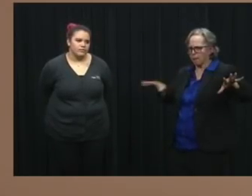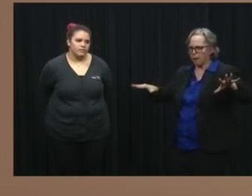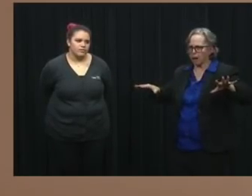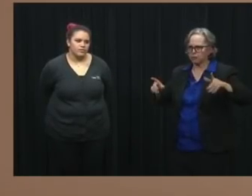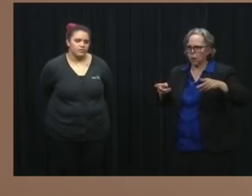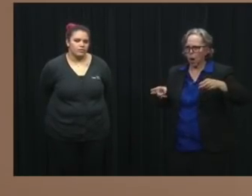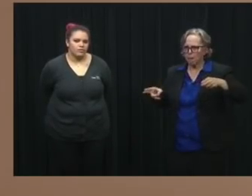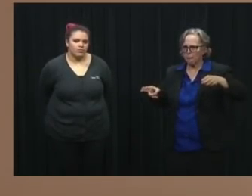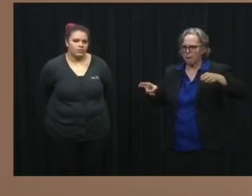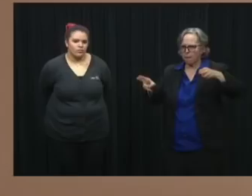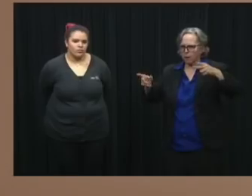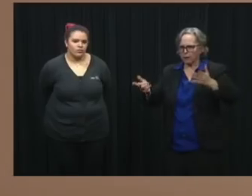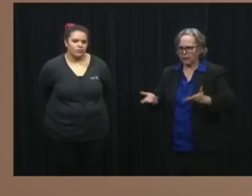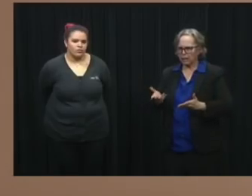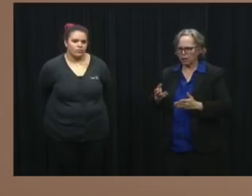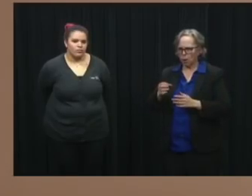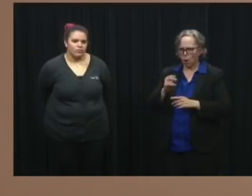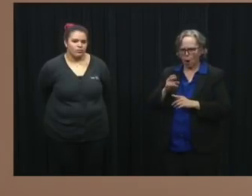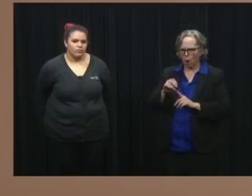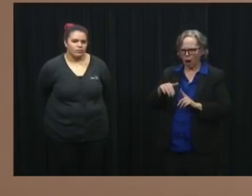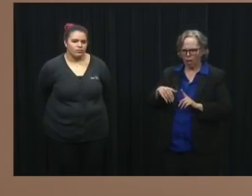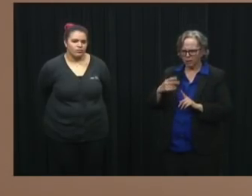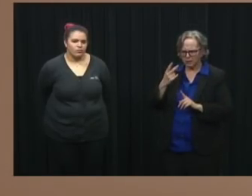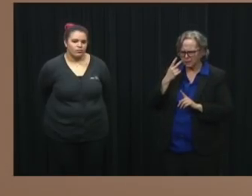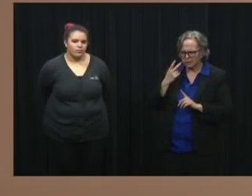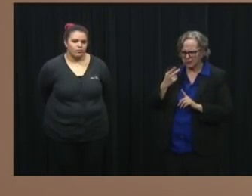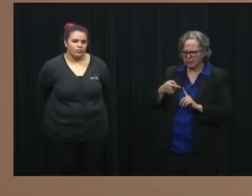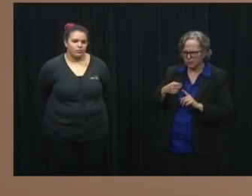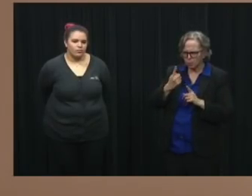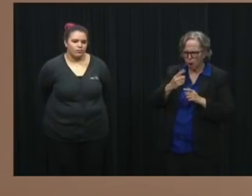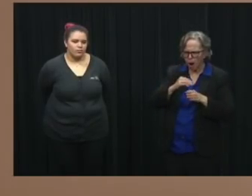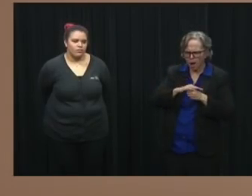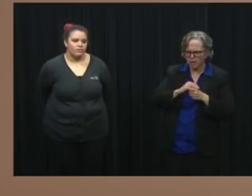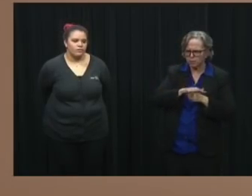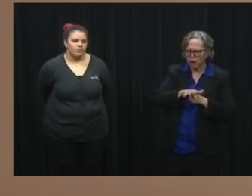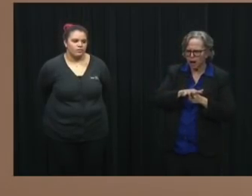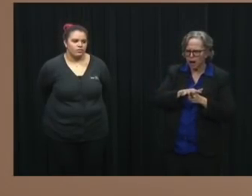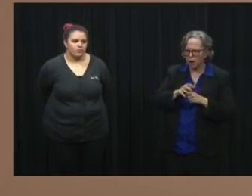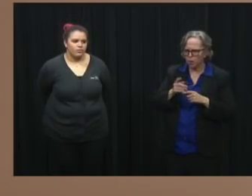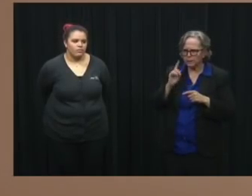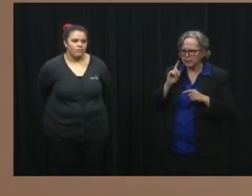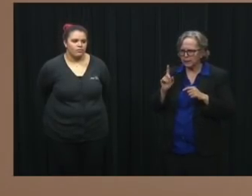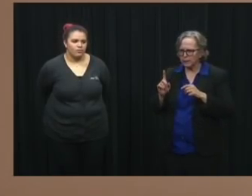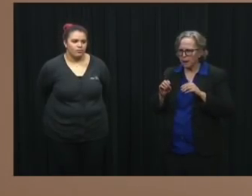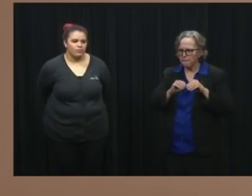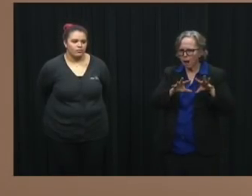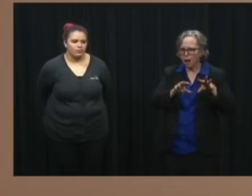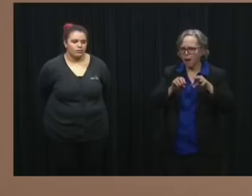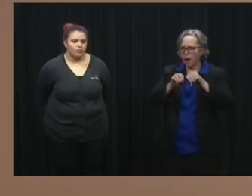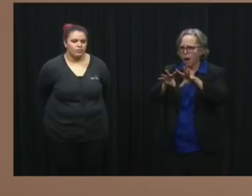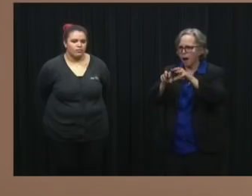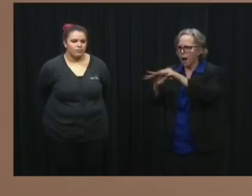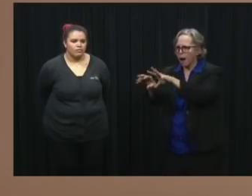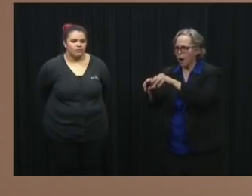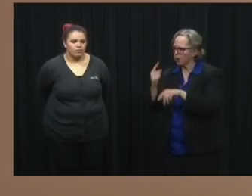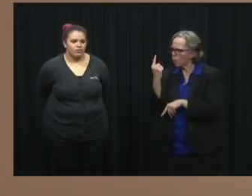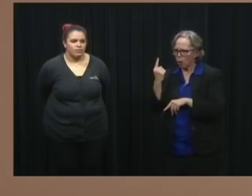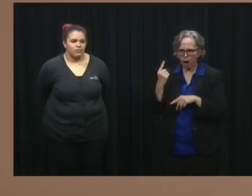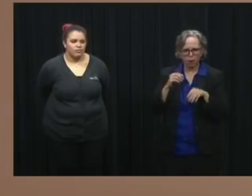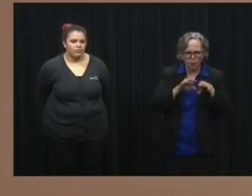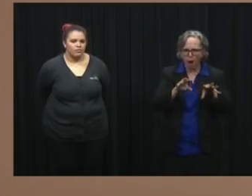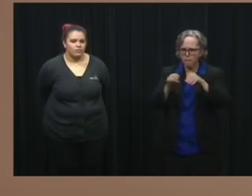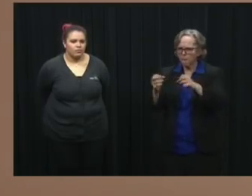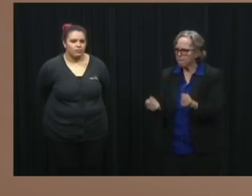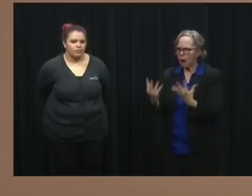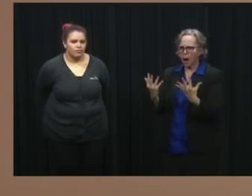see multiple. And so I was trying to make the understanding that I was very convinced we had community